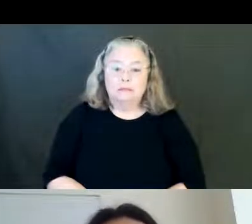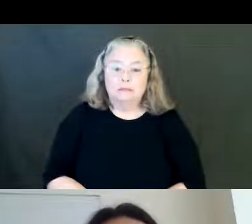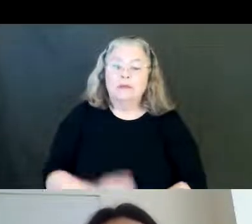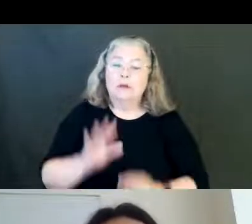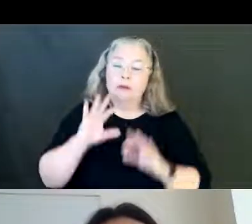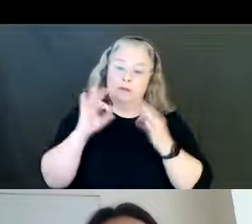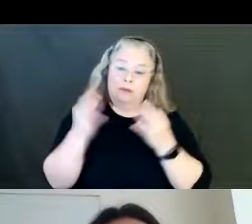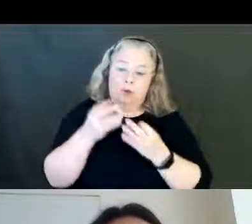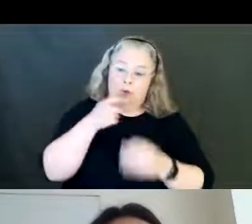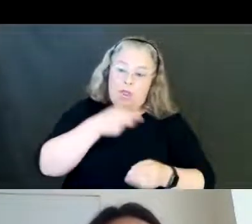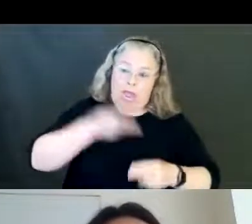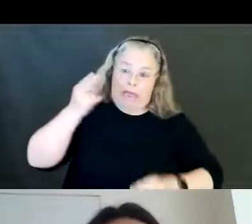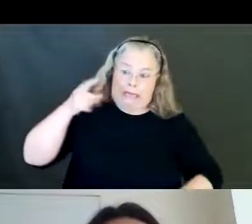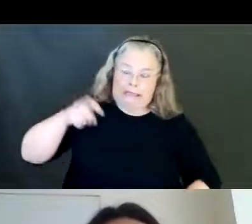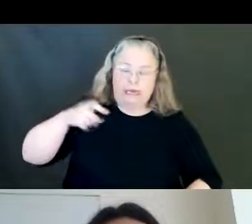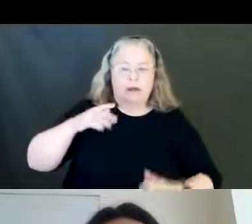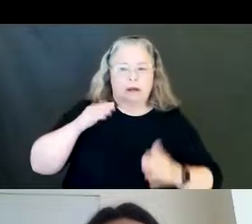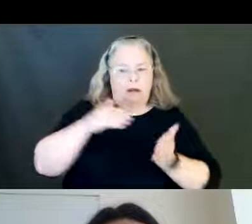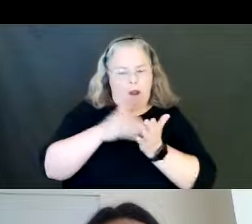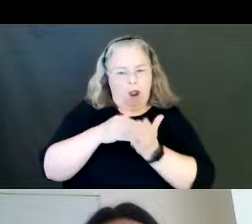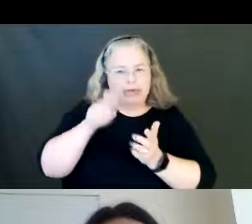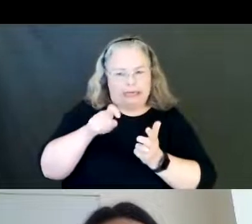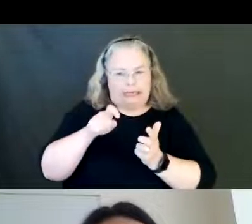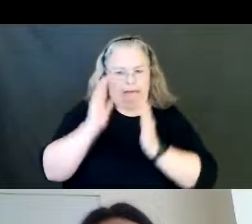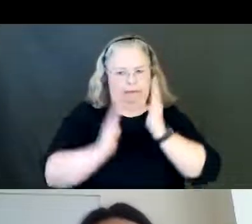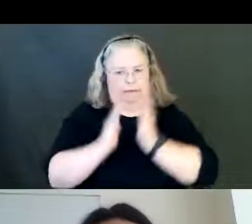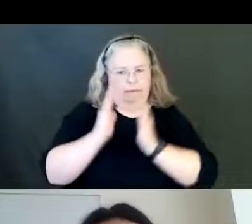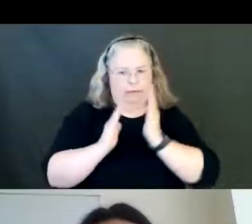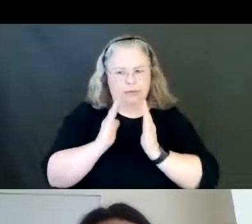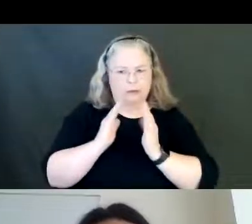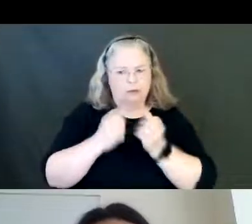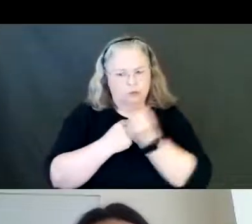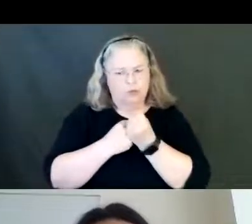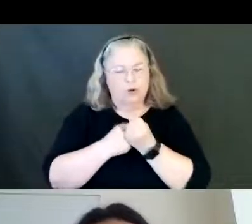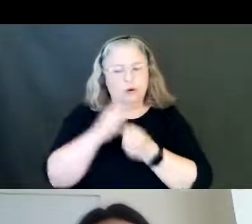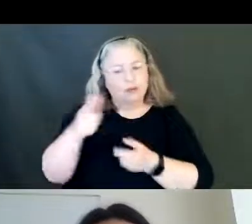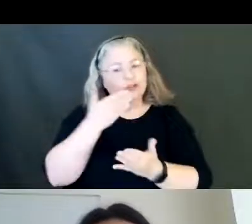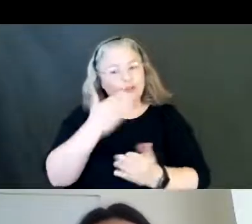Families with high needs often need face-to-face support. Very, very good point.